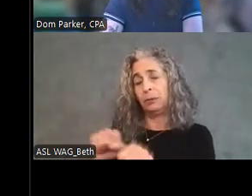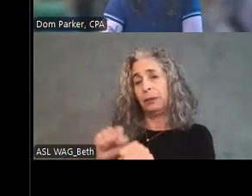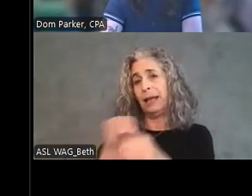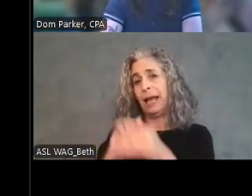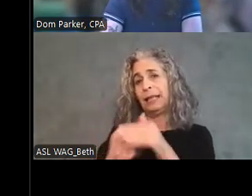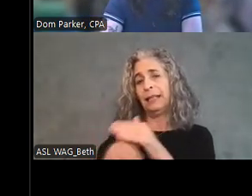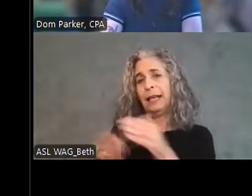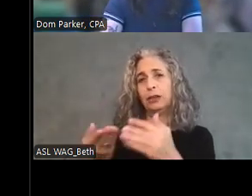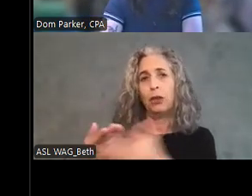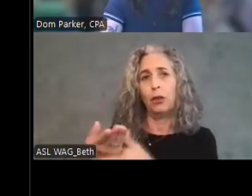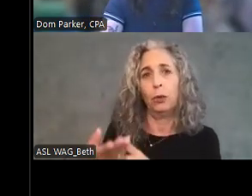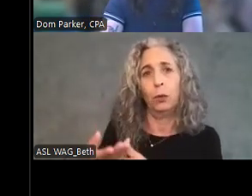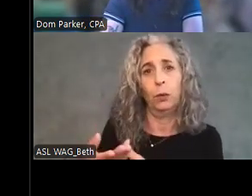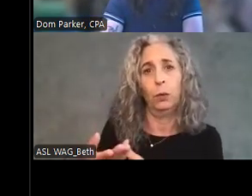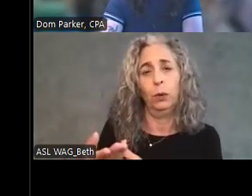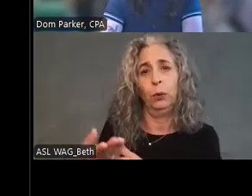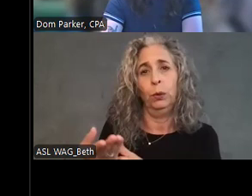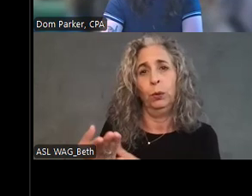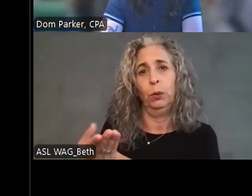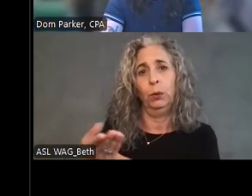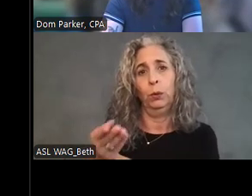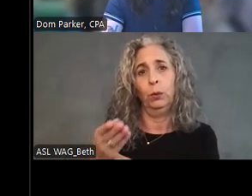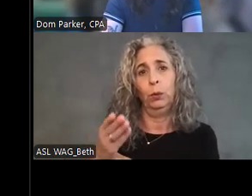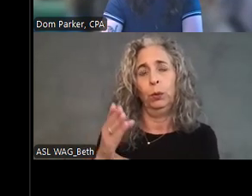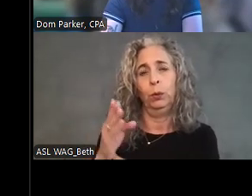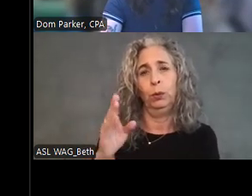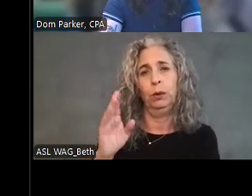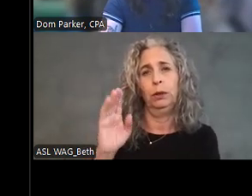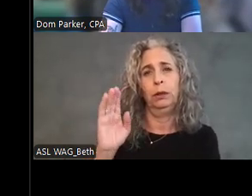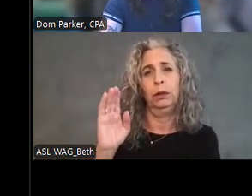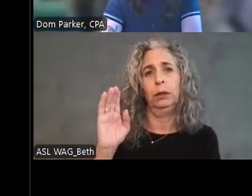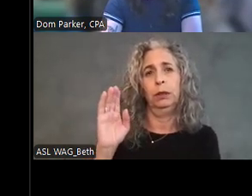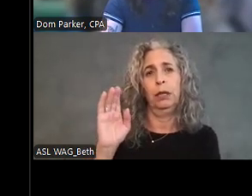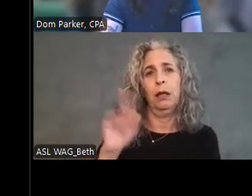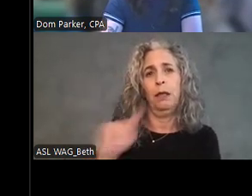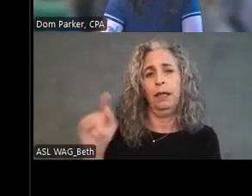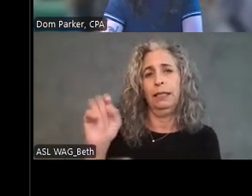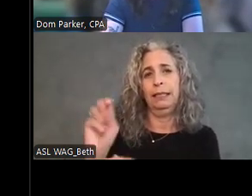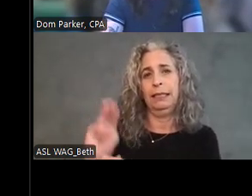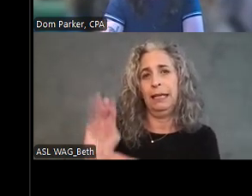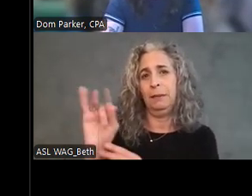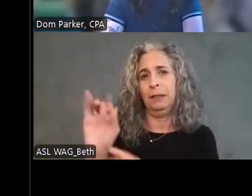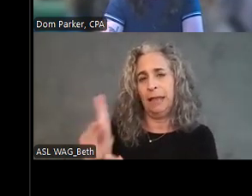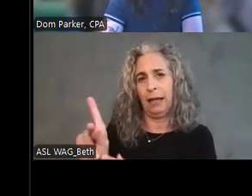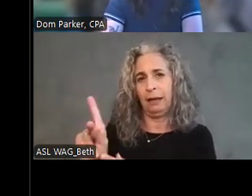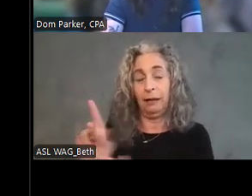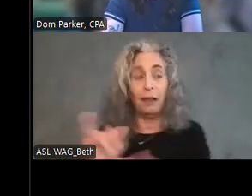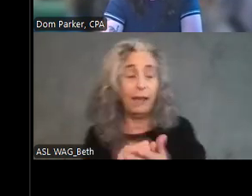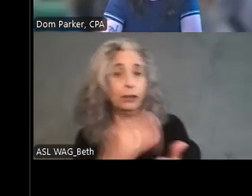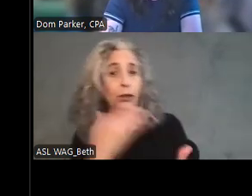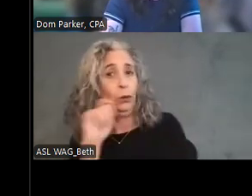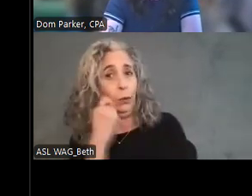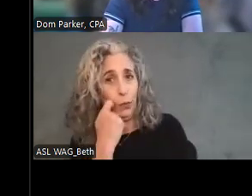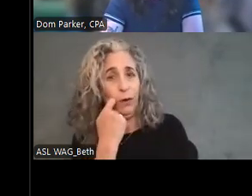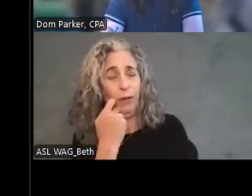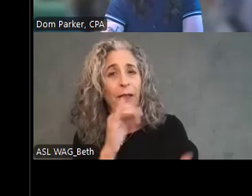Deck. That is a great question. The Steam Deck is a really cool console. Like this user